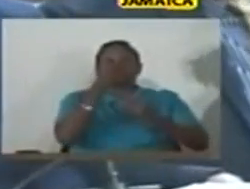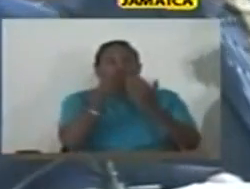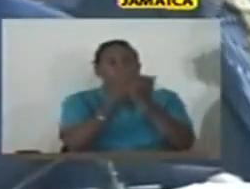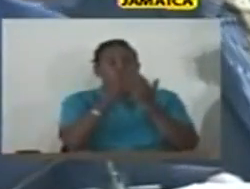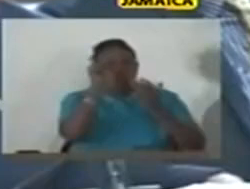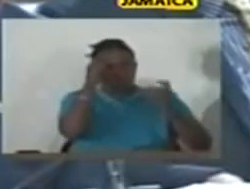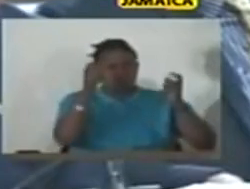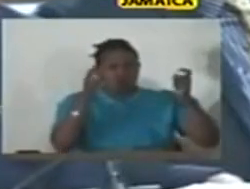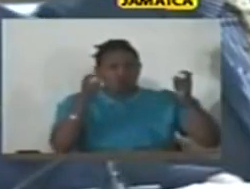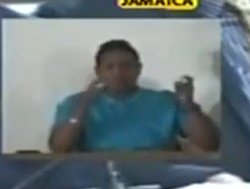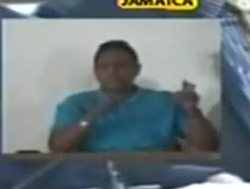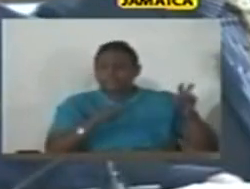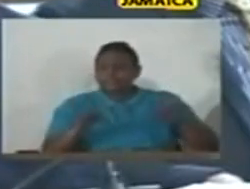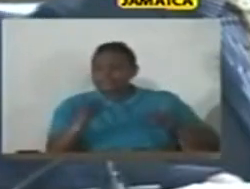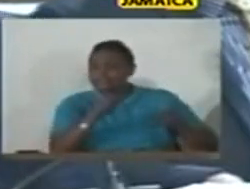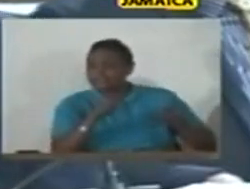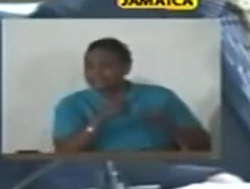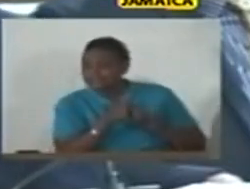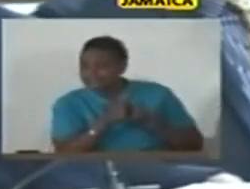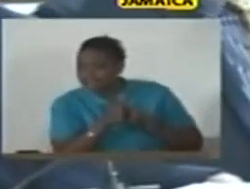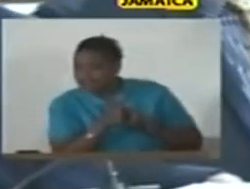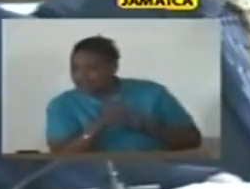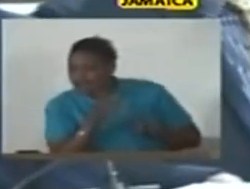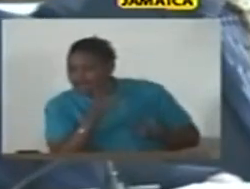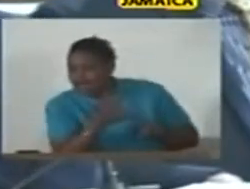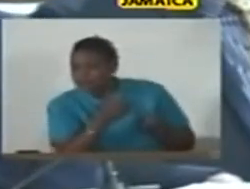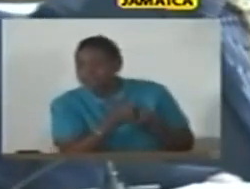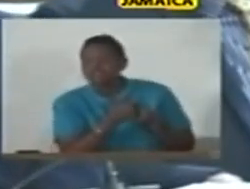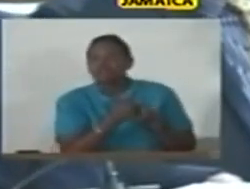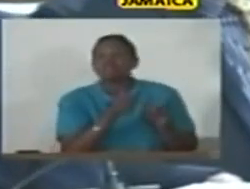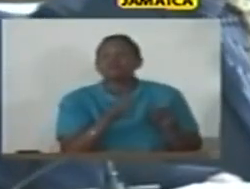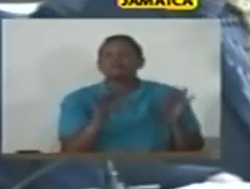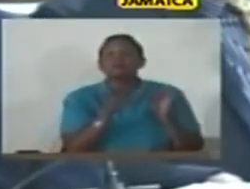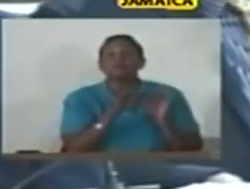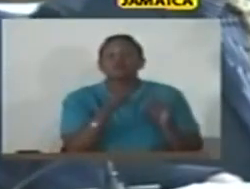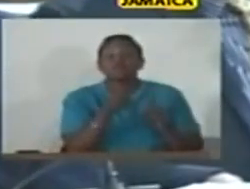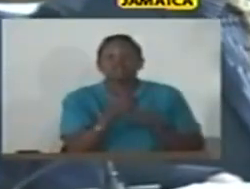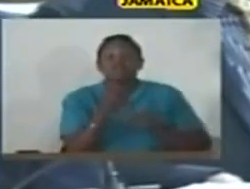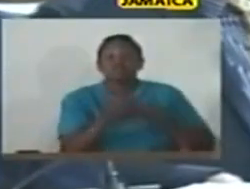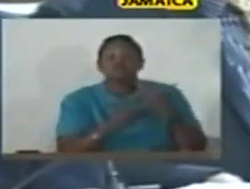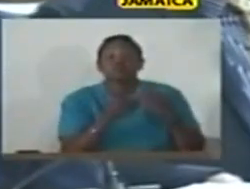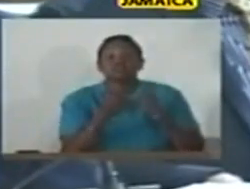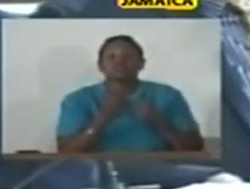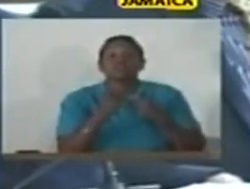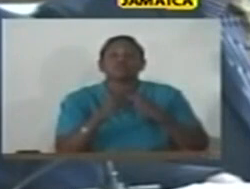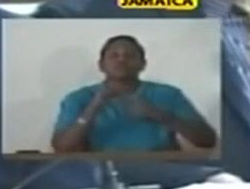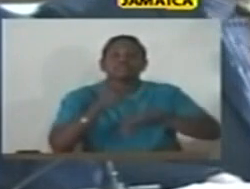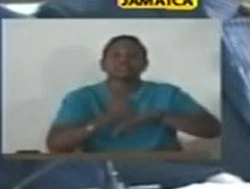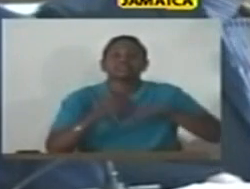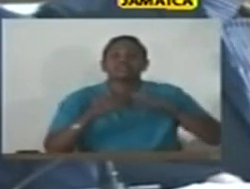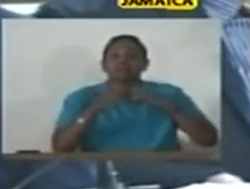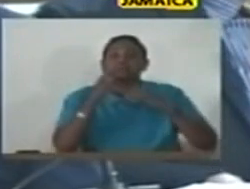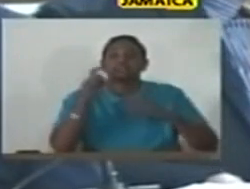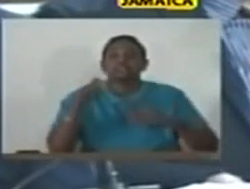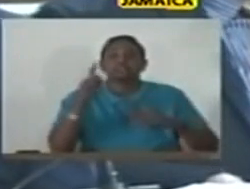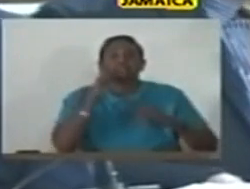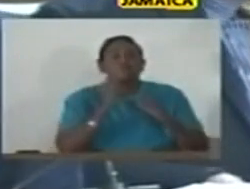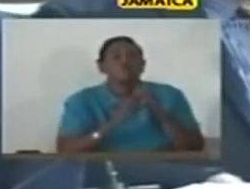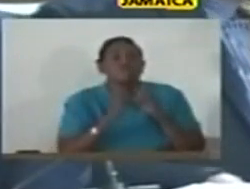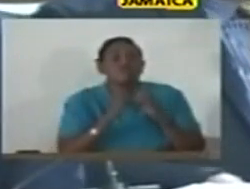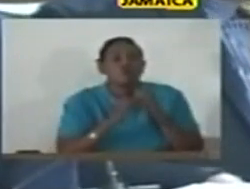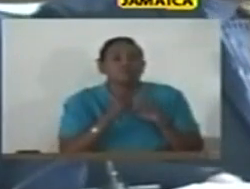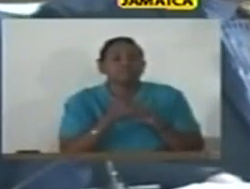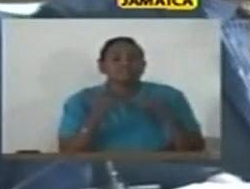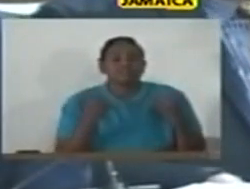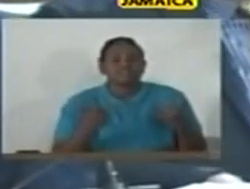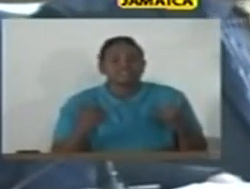governance and in the absence of the appropriate planning process and the established need for reform of our